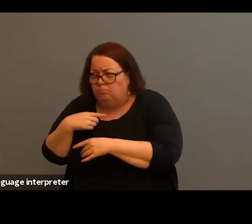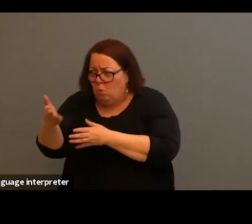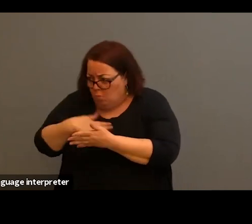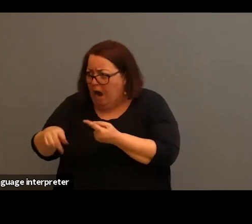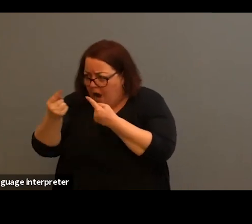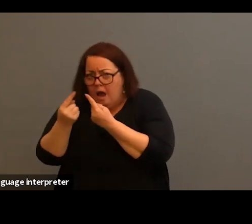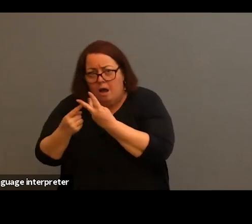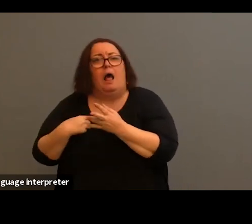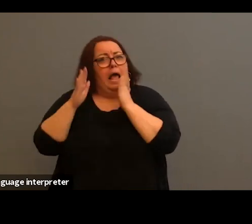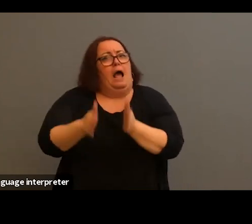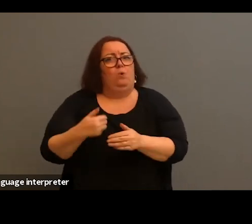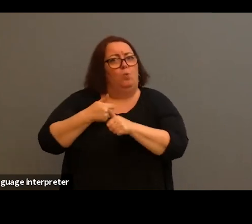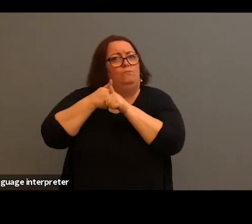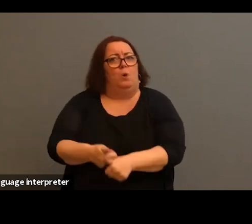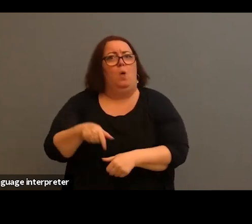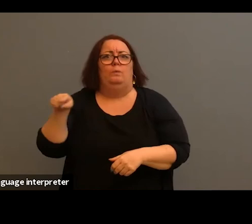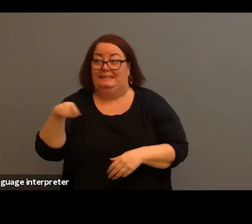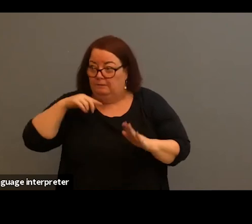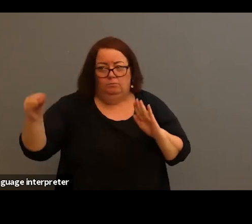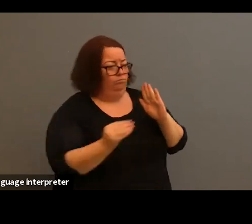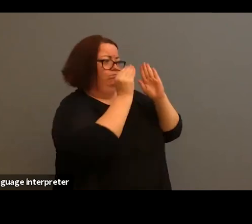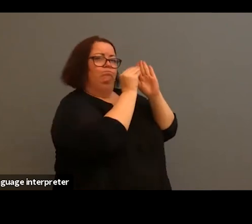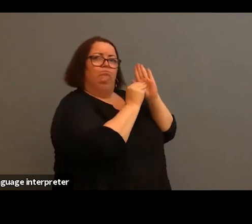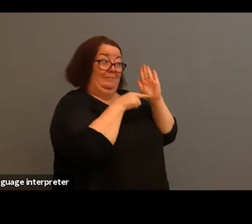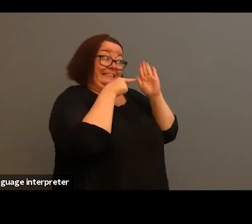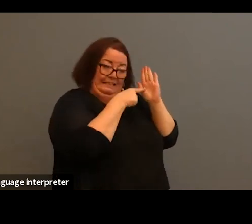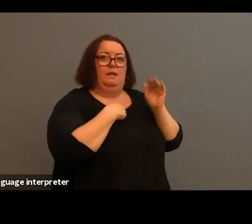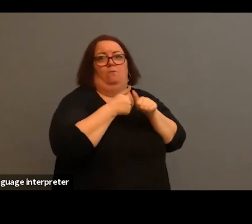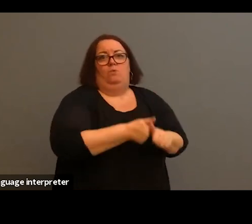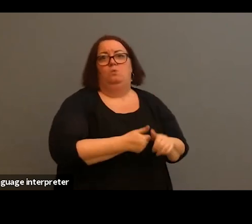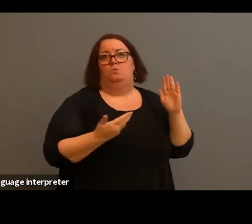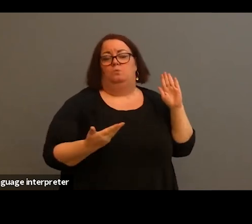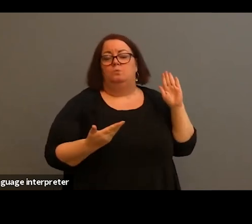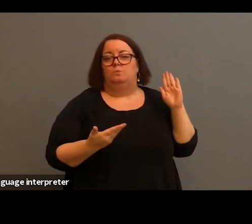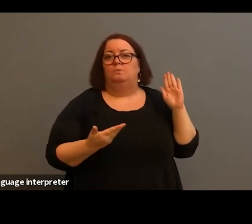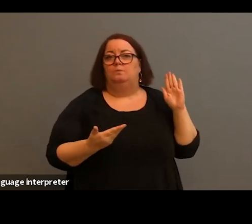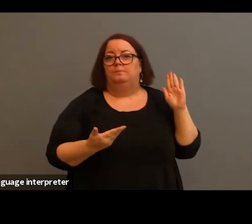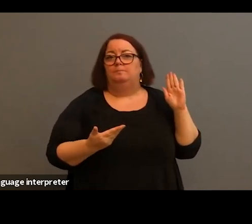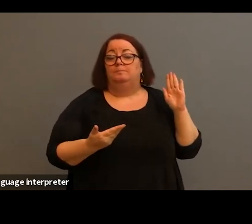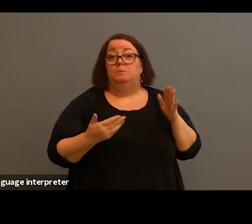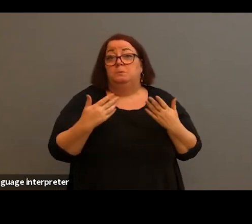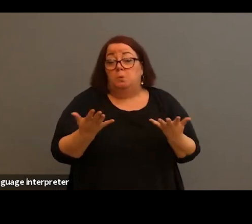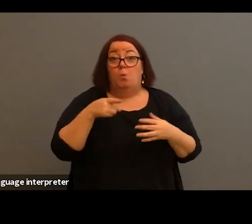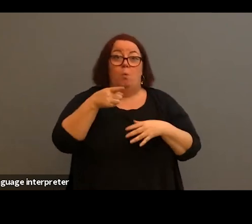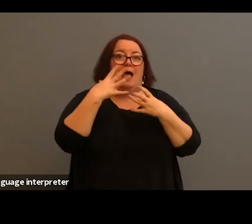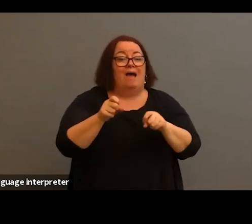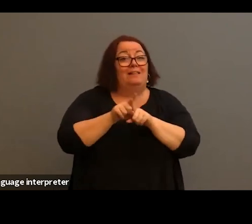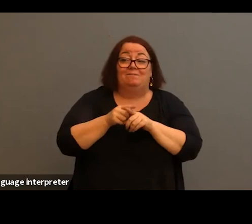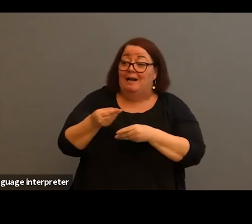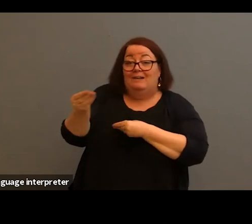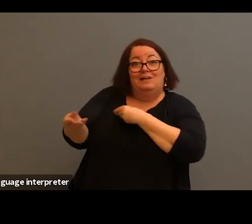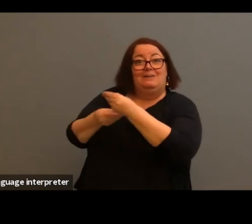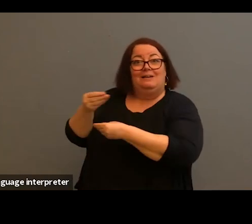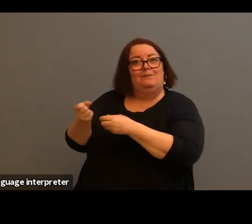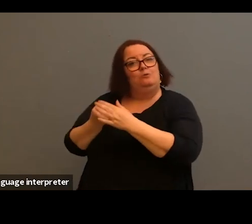interoperability with assistive technology is something that needs to be achieved and delivered, and it will be monitored.